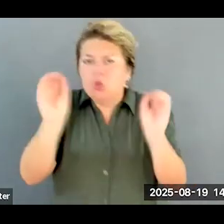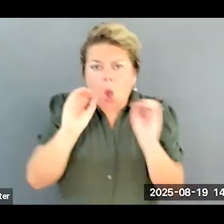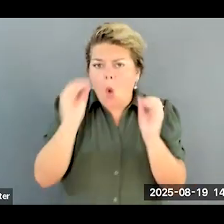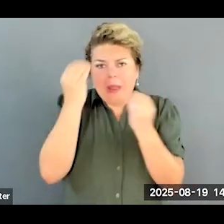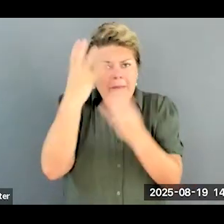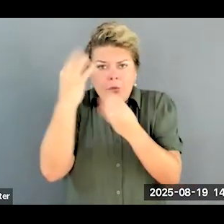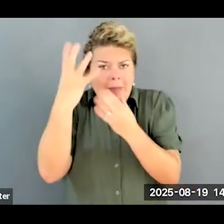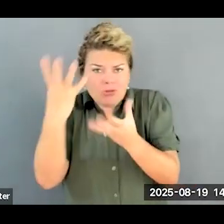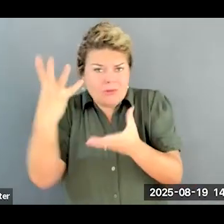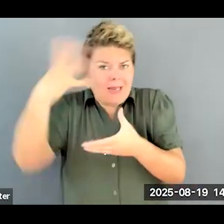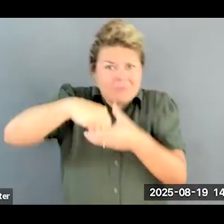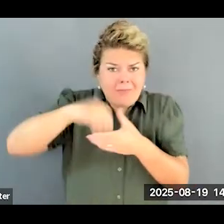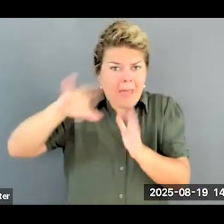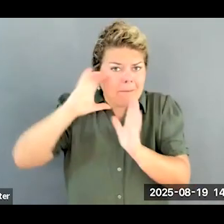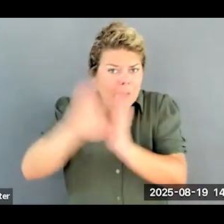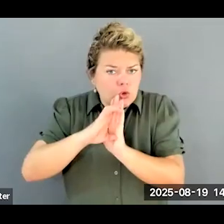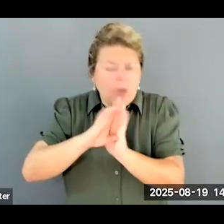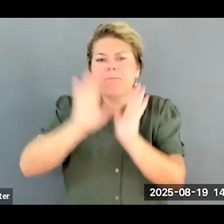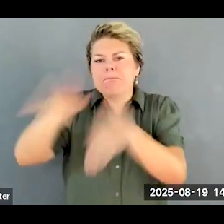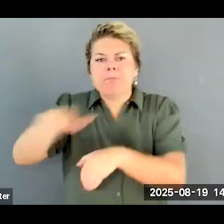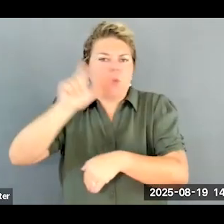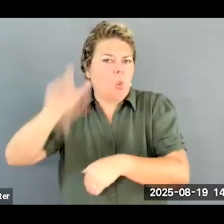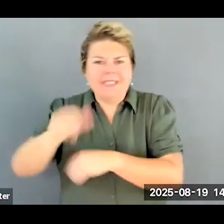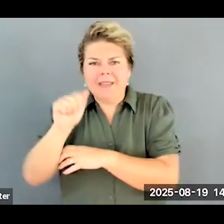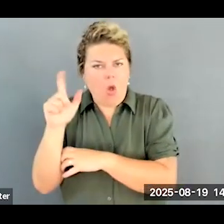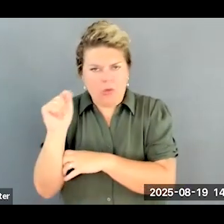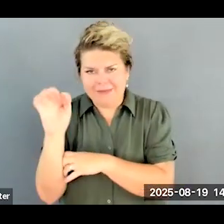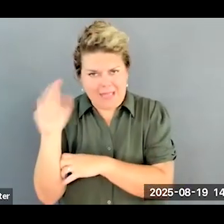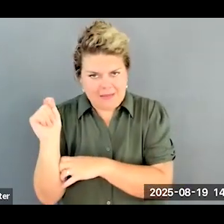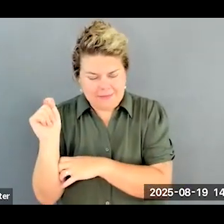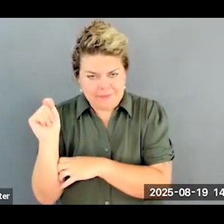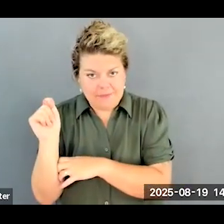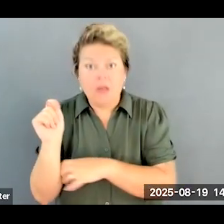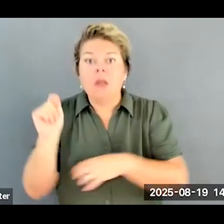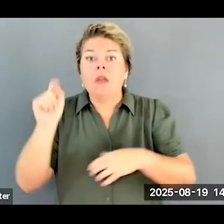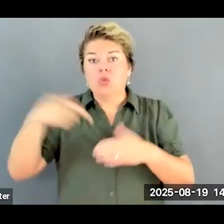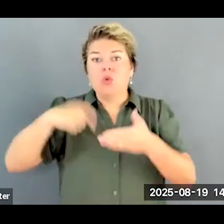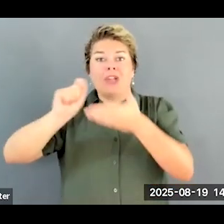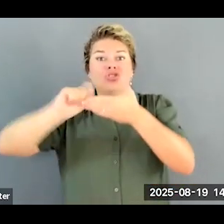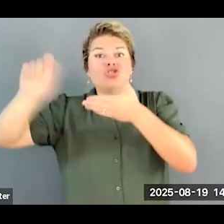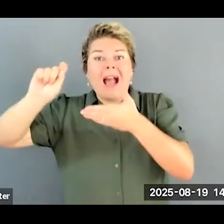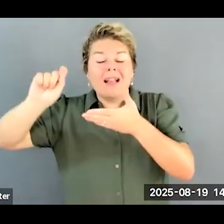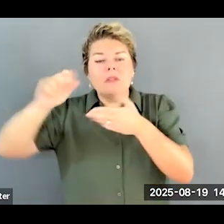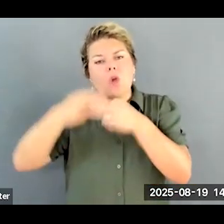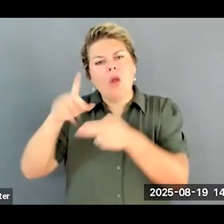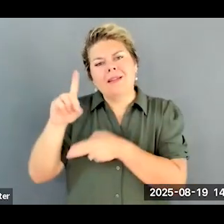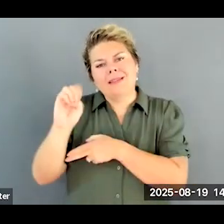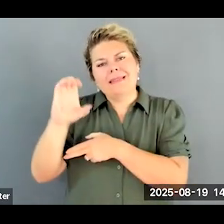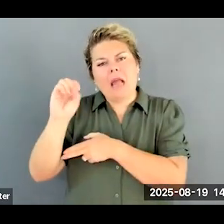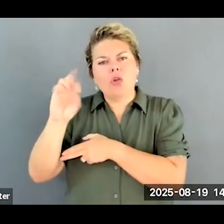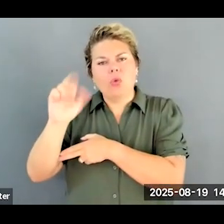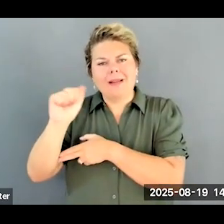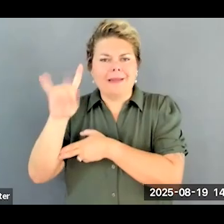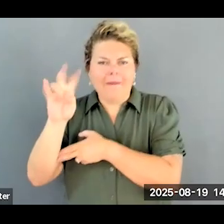content, you don't need to include alt text. There is a checkbox you can select and you can mark that image simply as